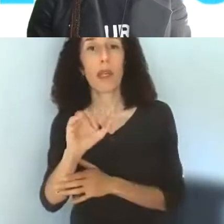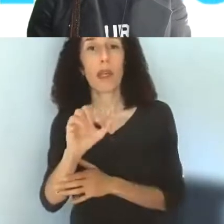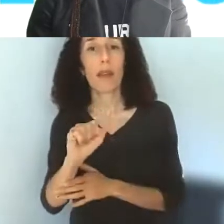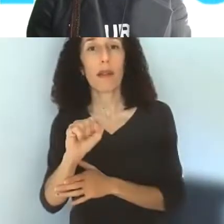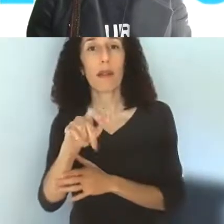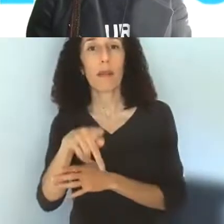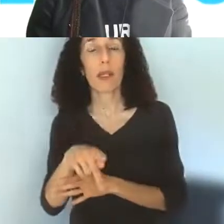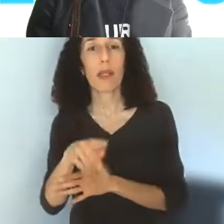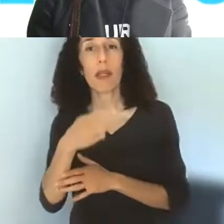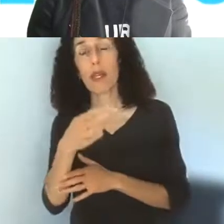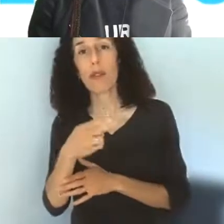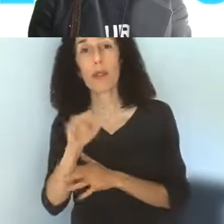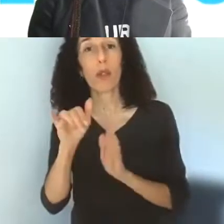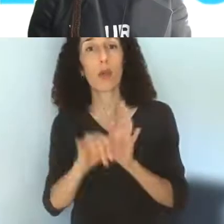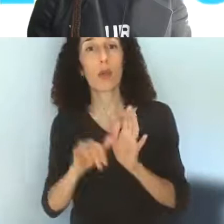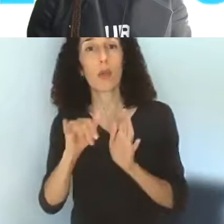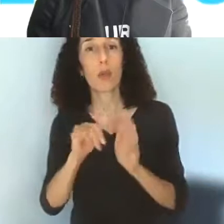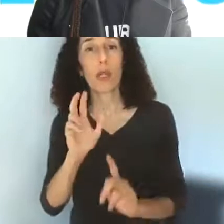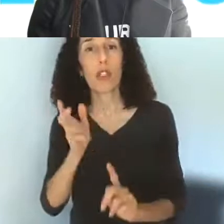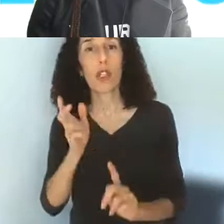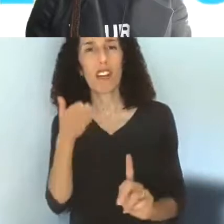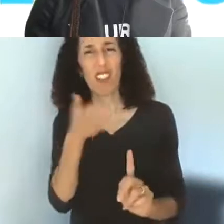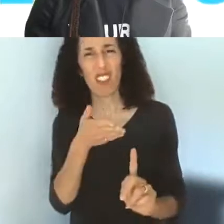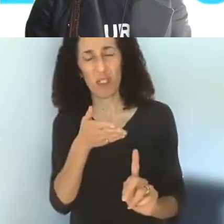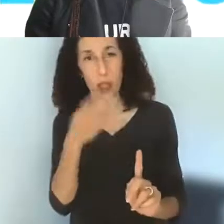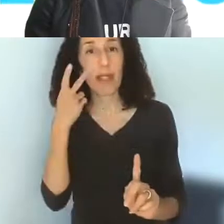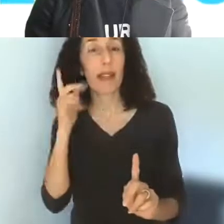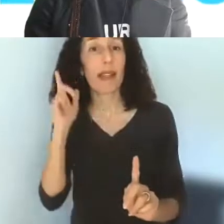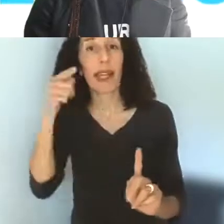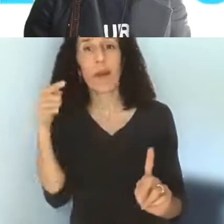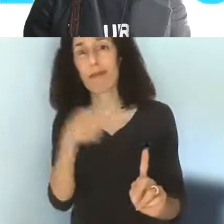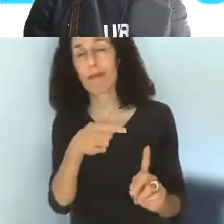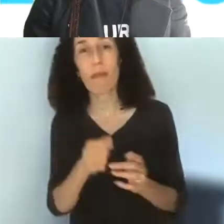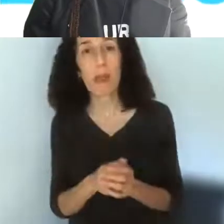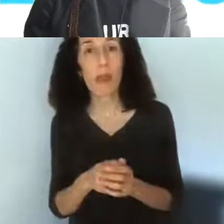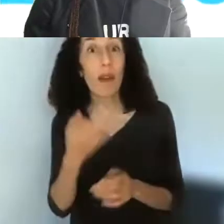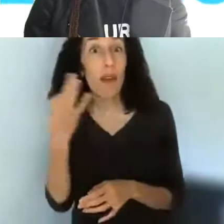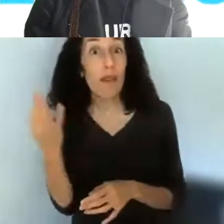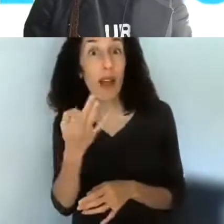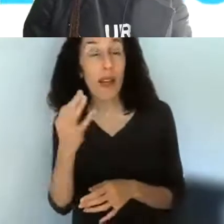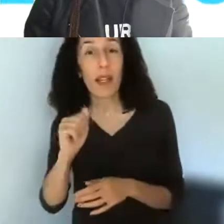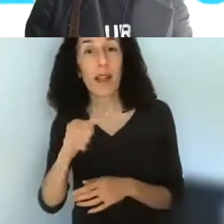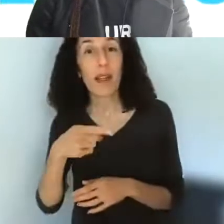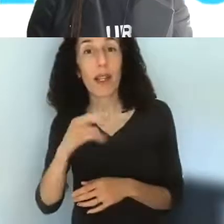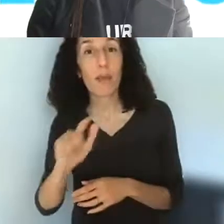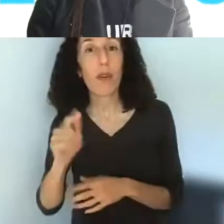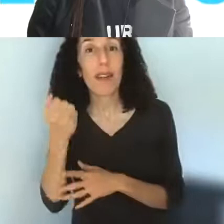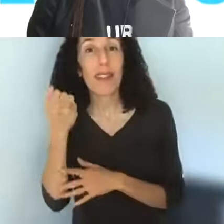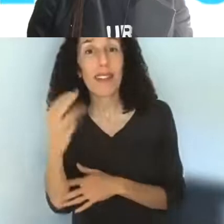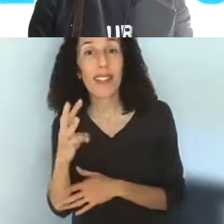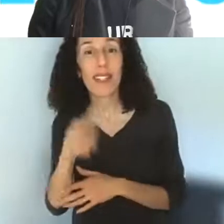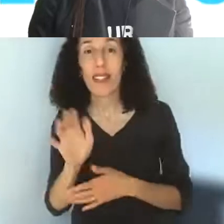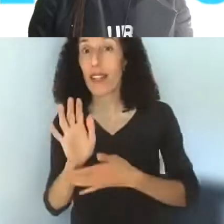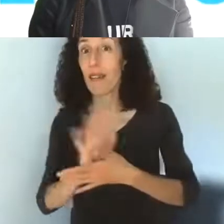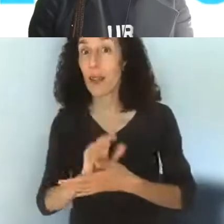with all attendees. We hope you will also join us this Friday, April 16th, for the film that Katarina mentioned,